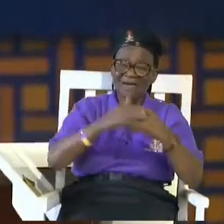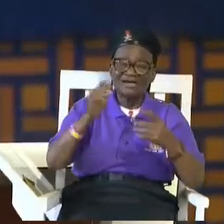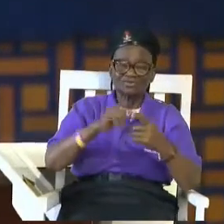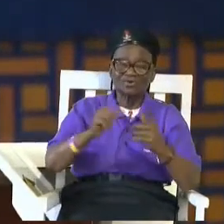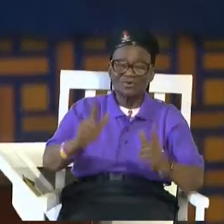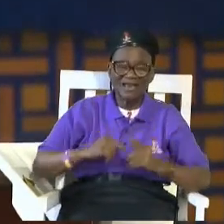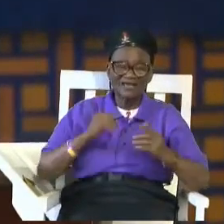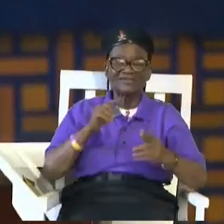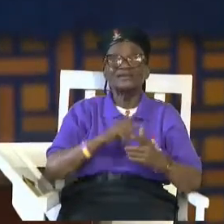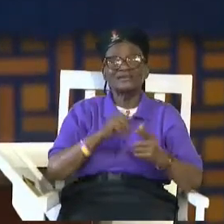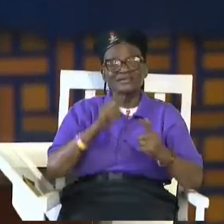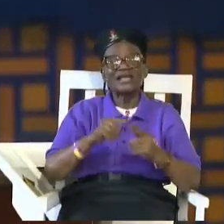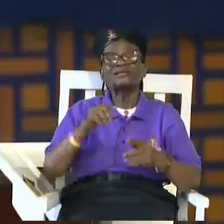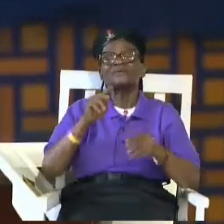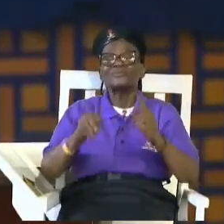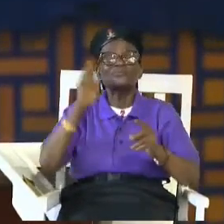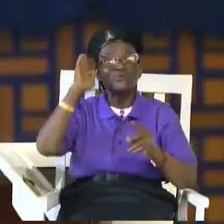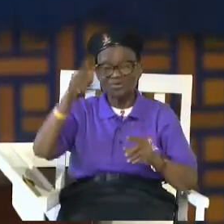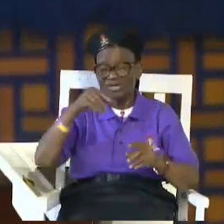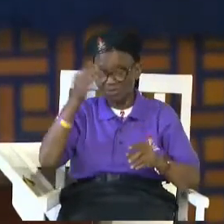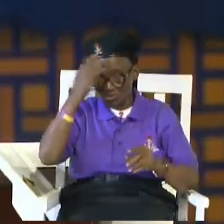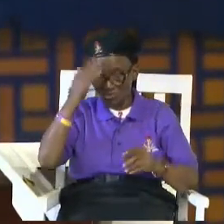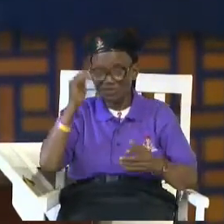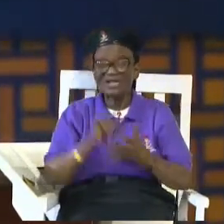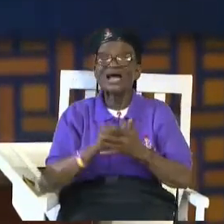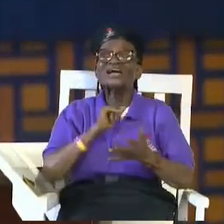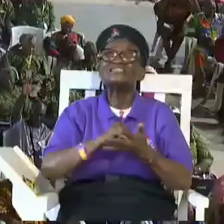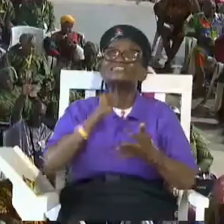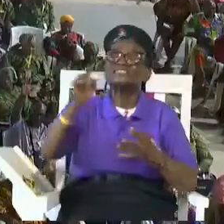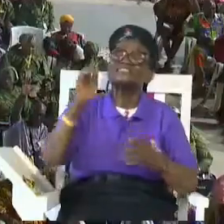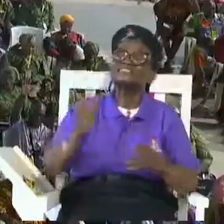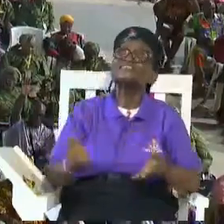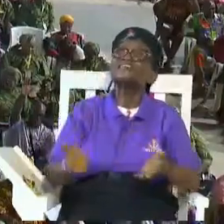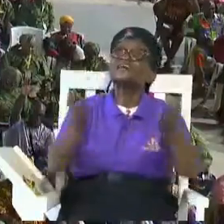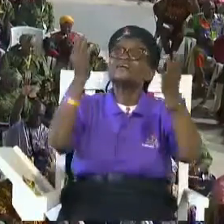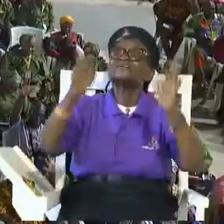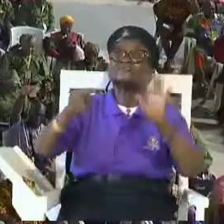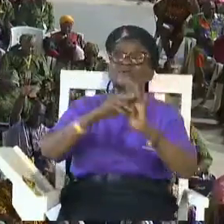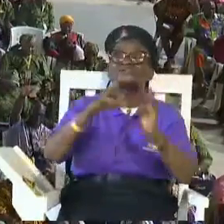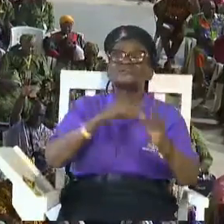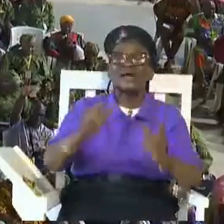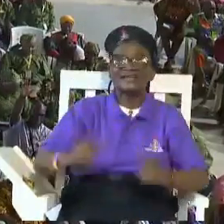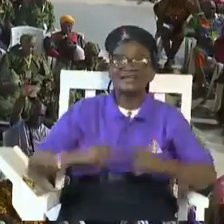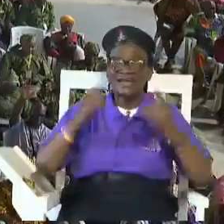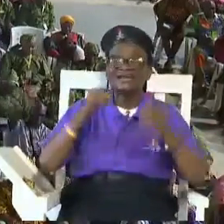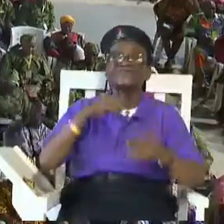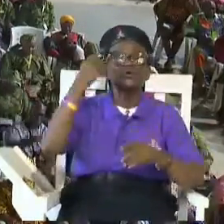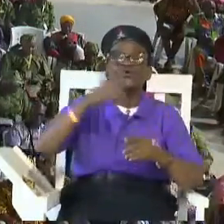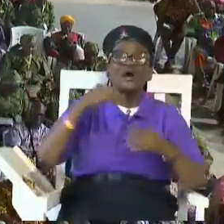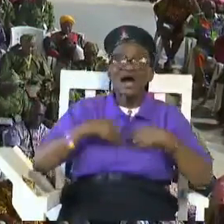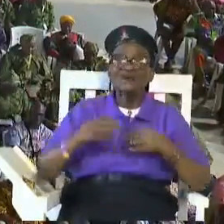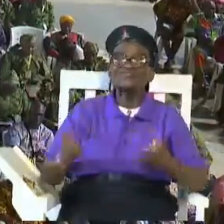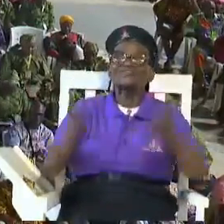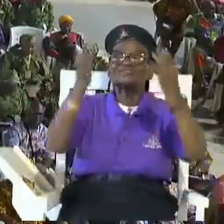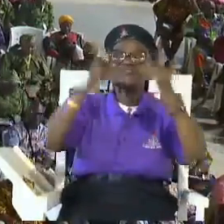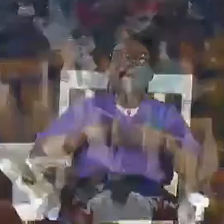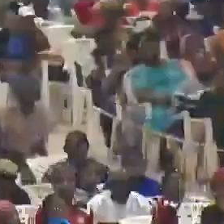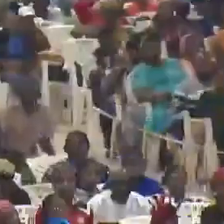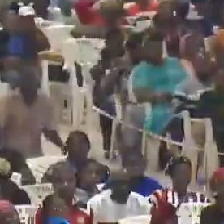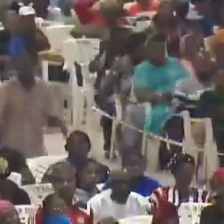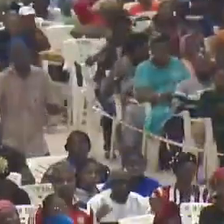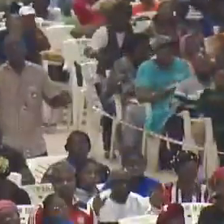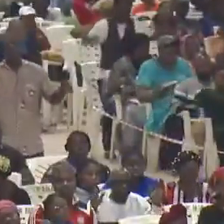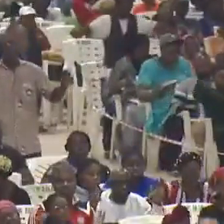that it is the resurrection and the life who is living among them. I have good news for somebody